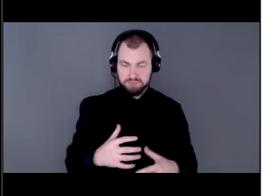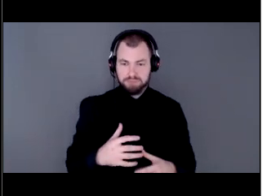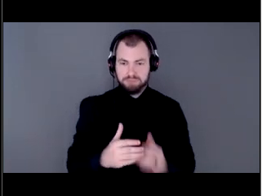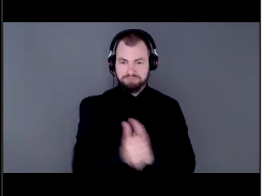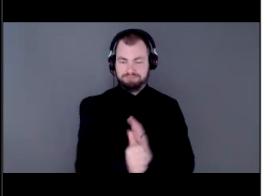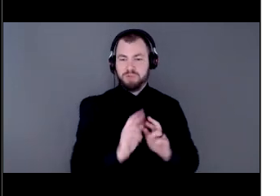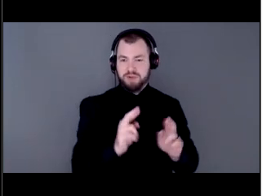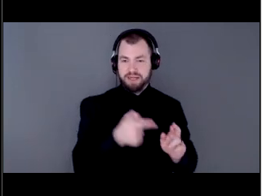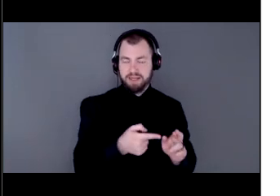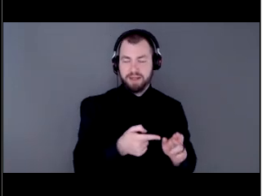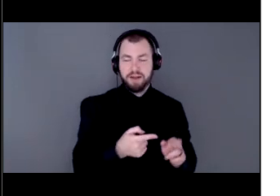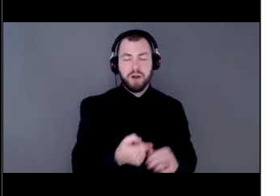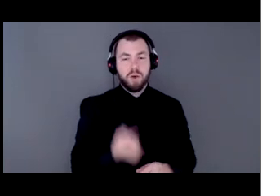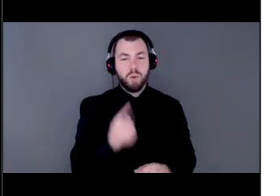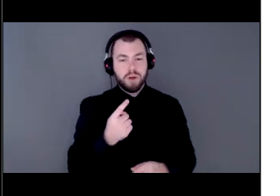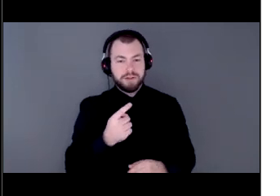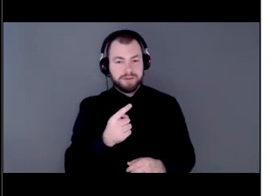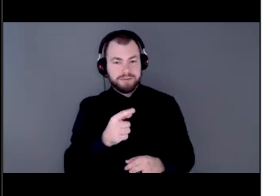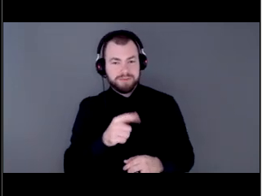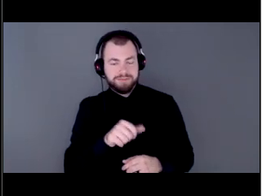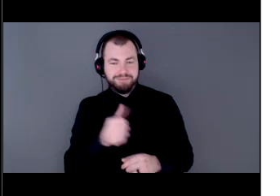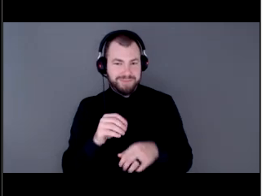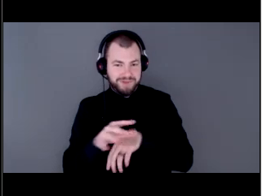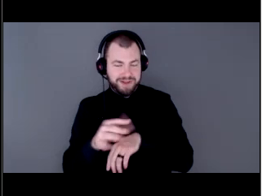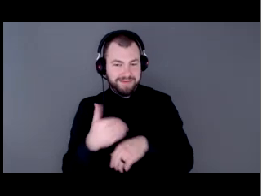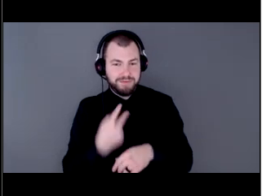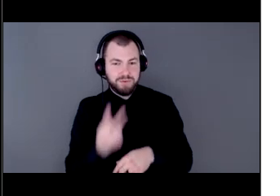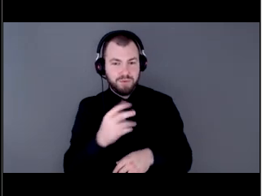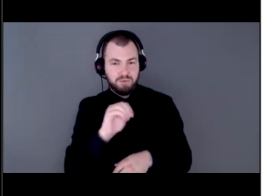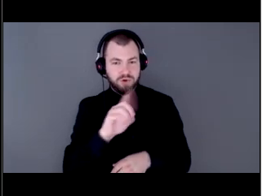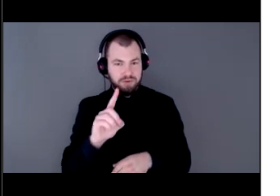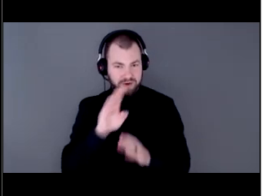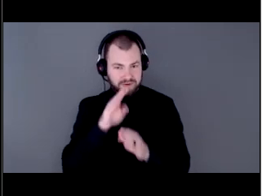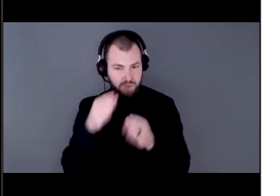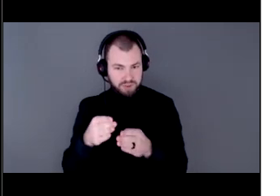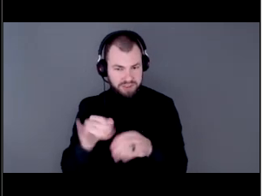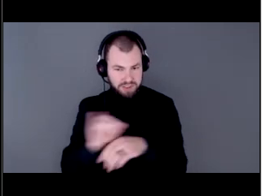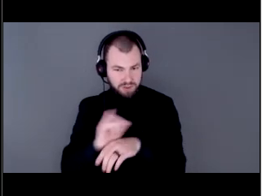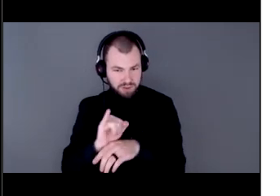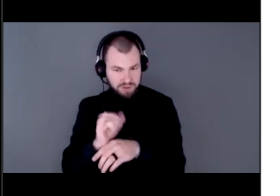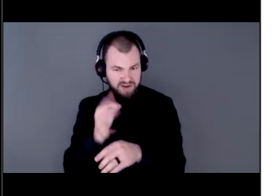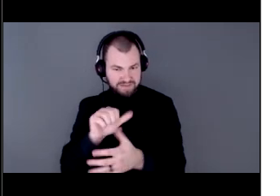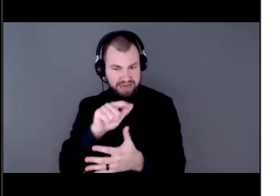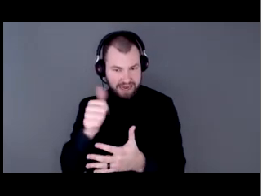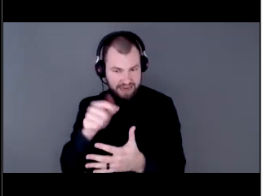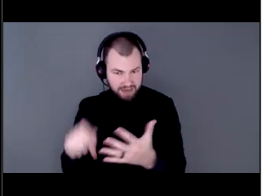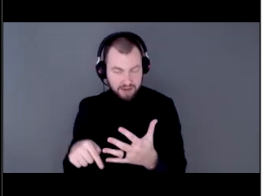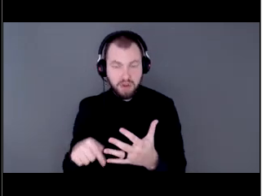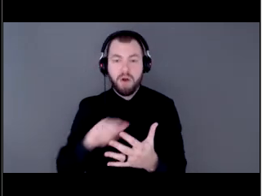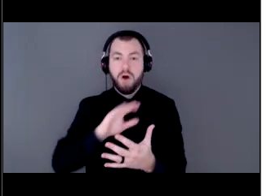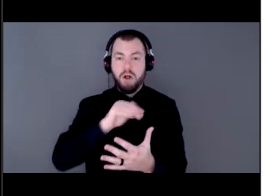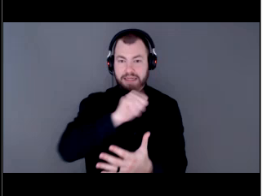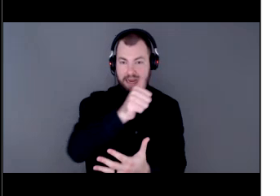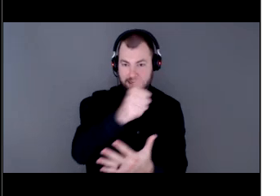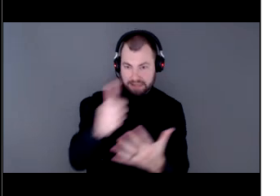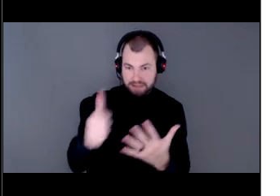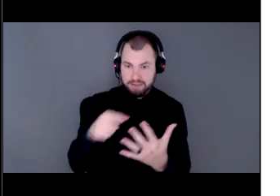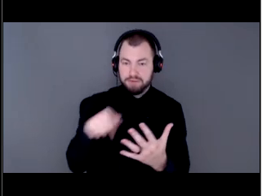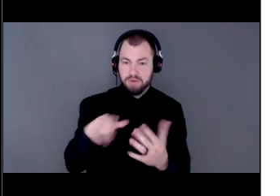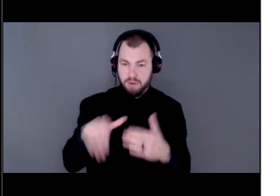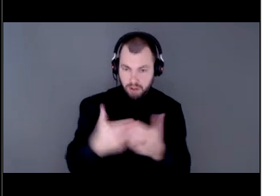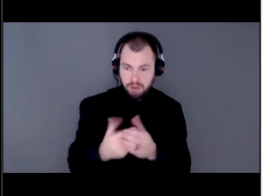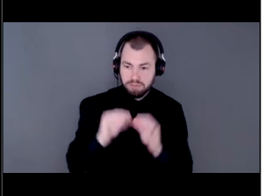our 2 marine debris focused interns of these 10 was that all 10 of them got information about marine debris. So a lot of them